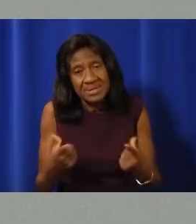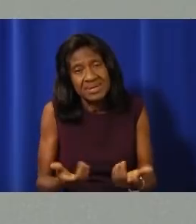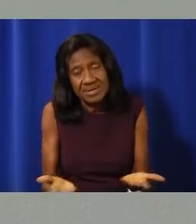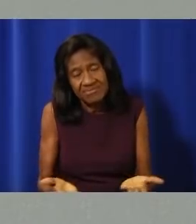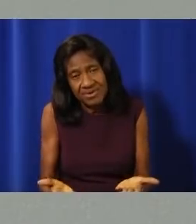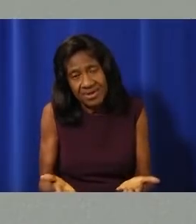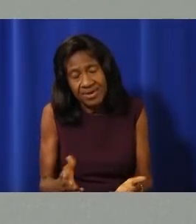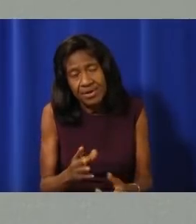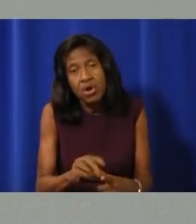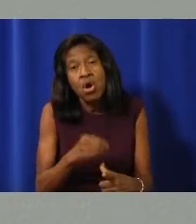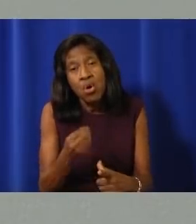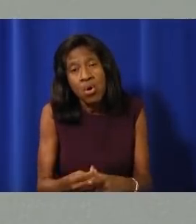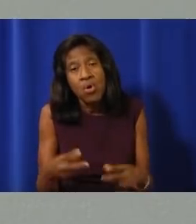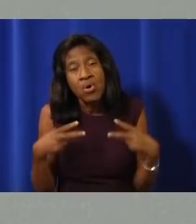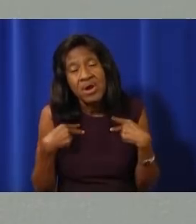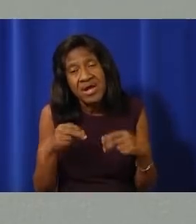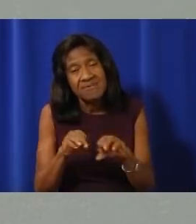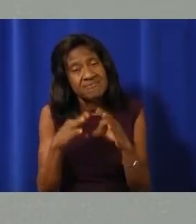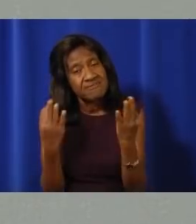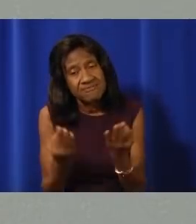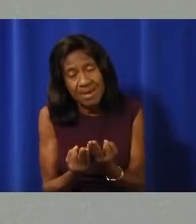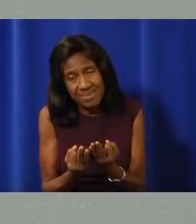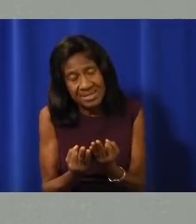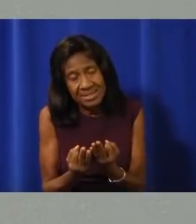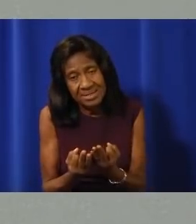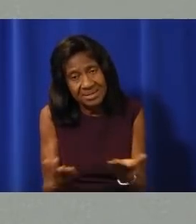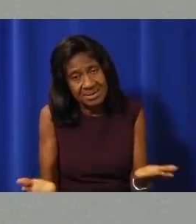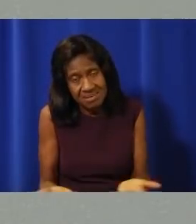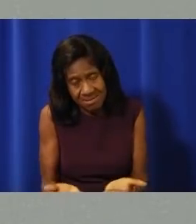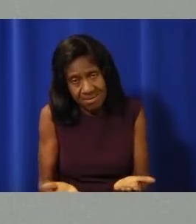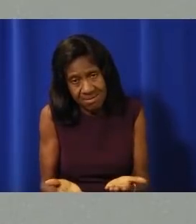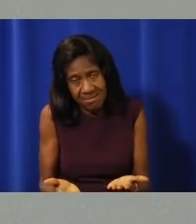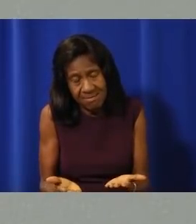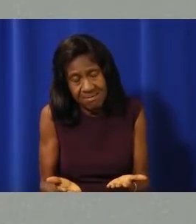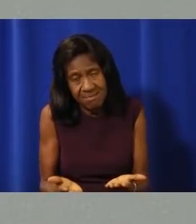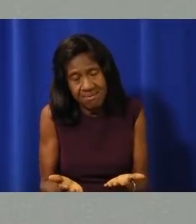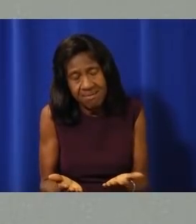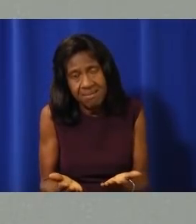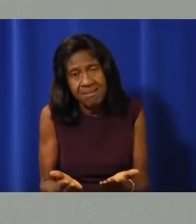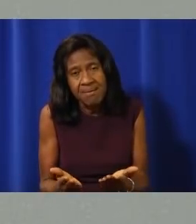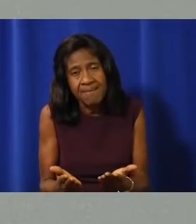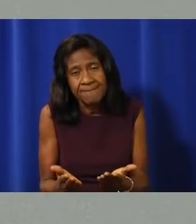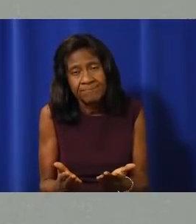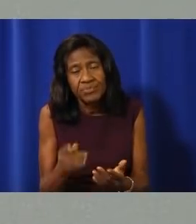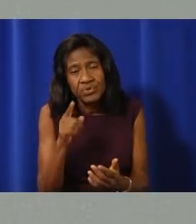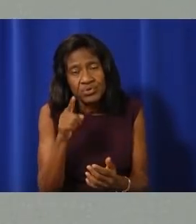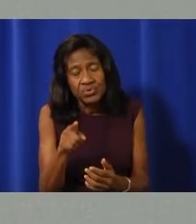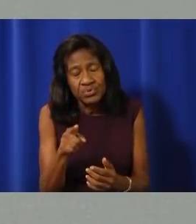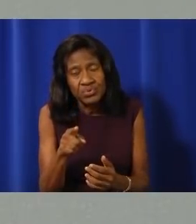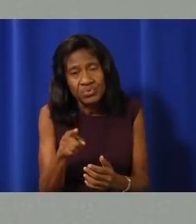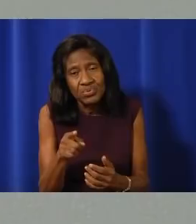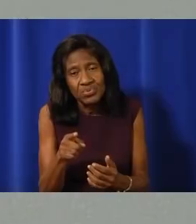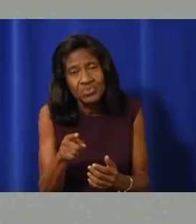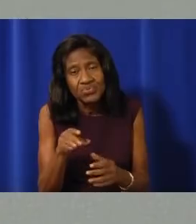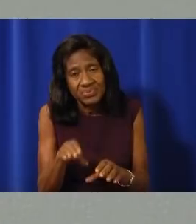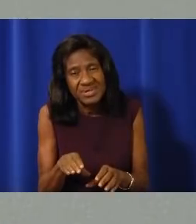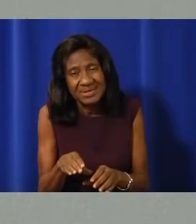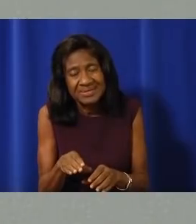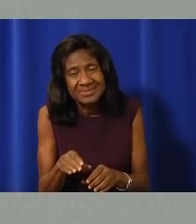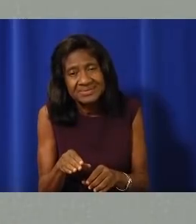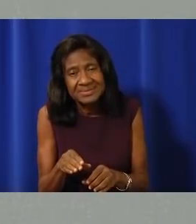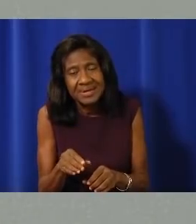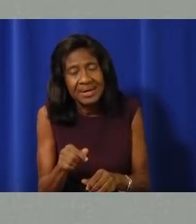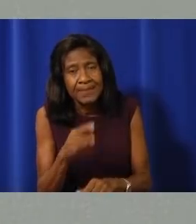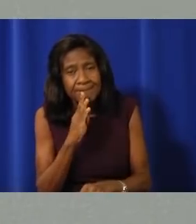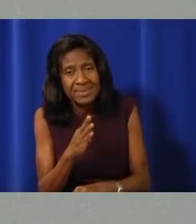dependent on a work permit, then you can be unvaccinated. But other than that,